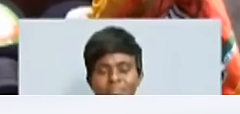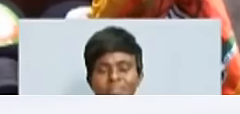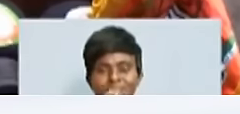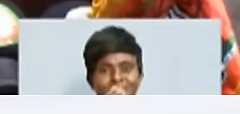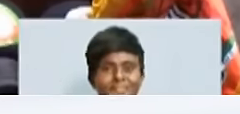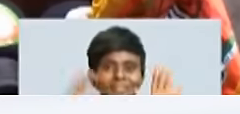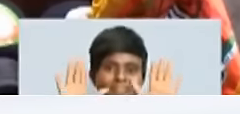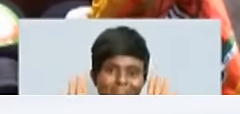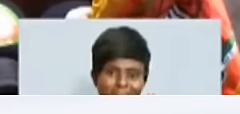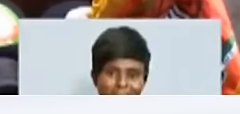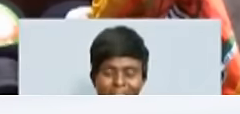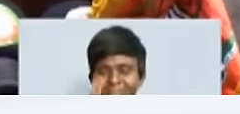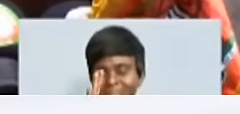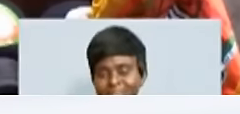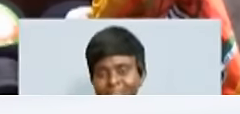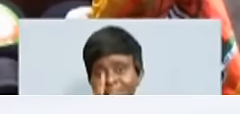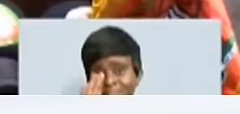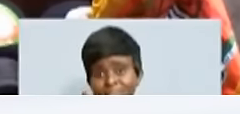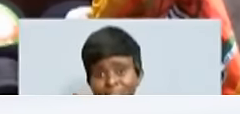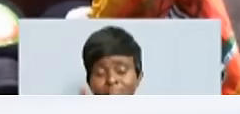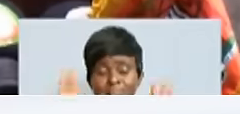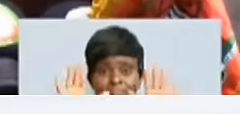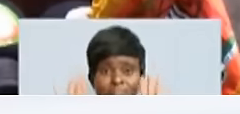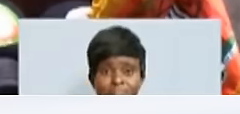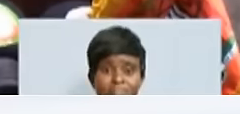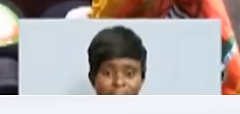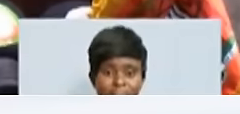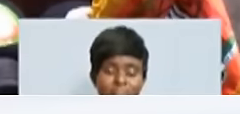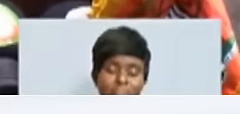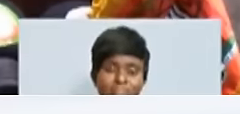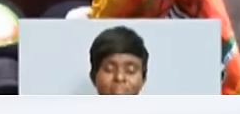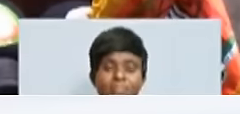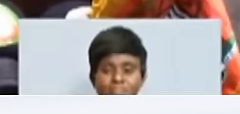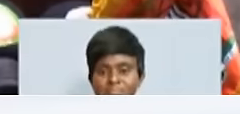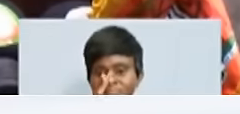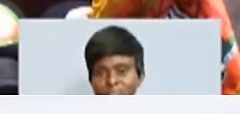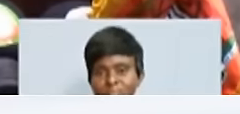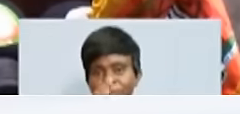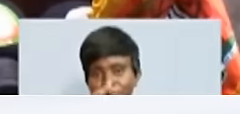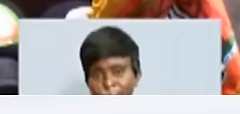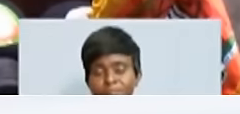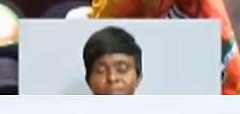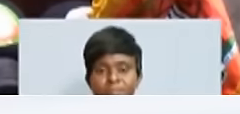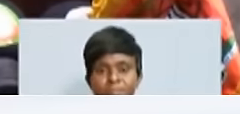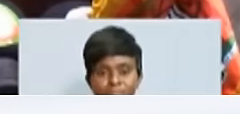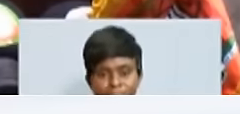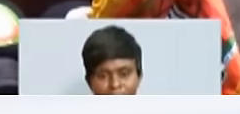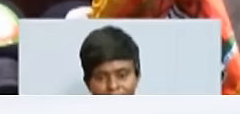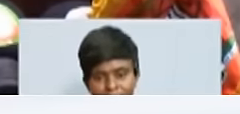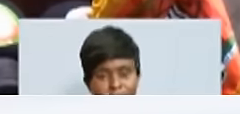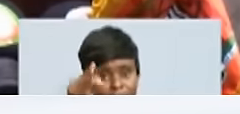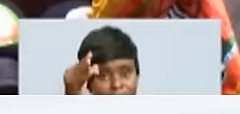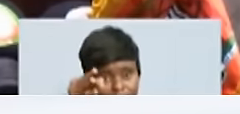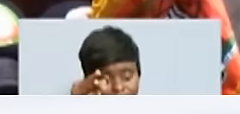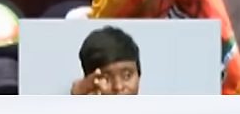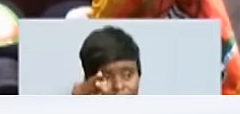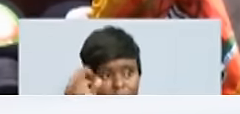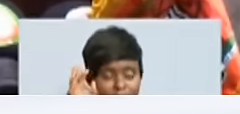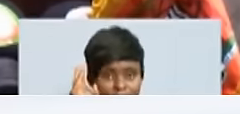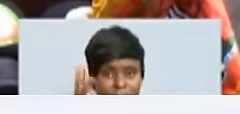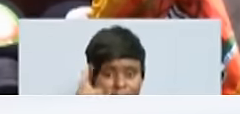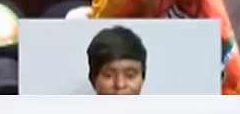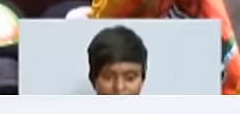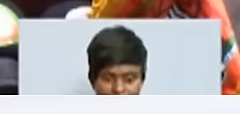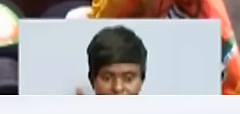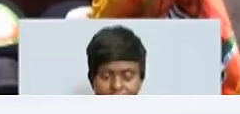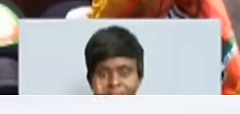Tremendous, Madam Speaker. It's tremendous. Madam Speaker, going forward, we will